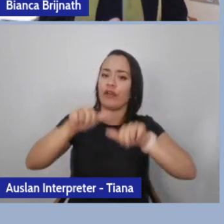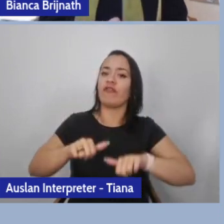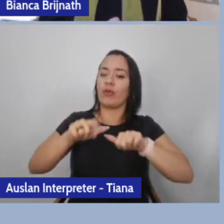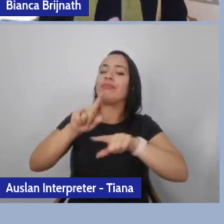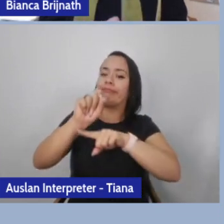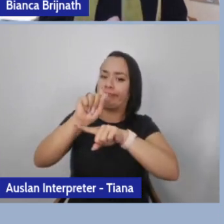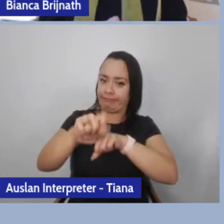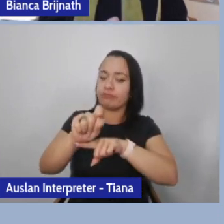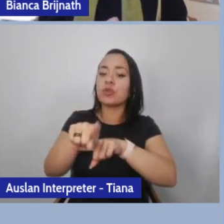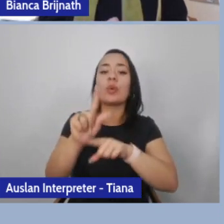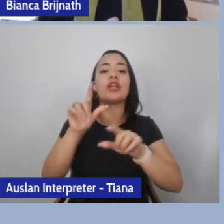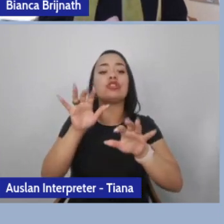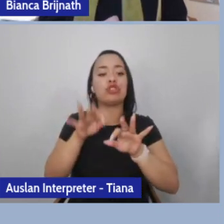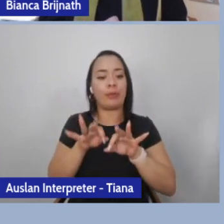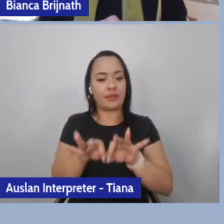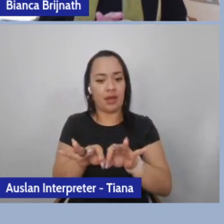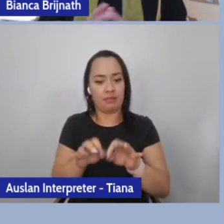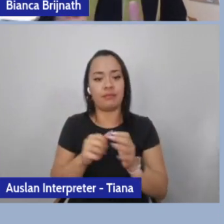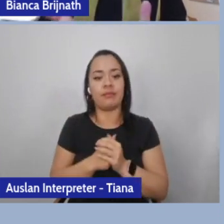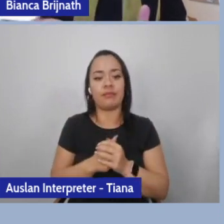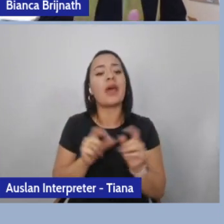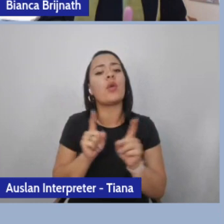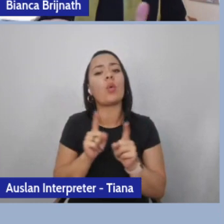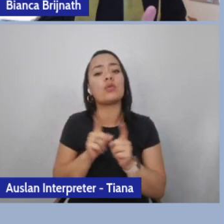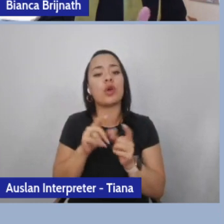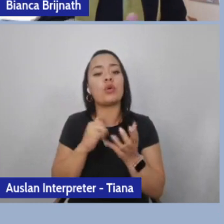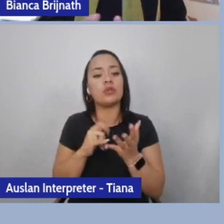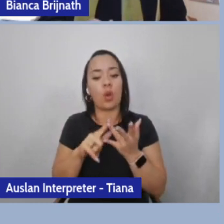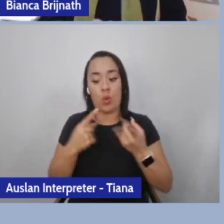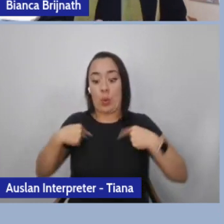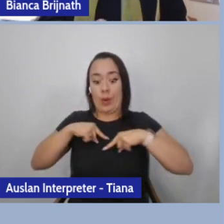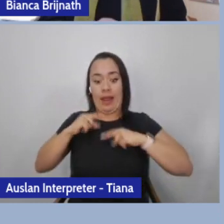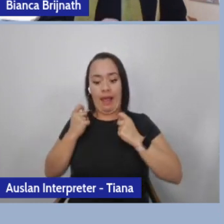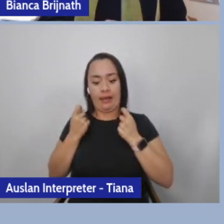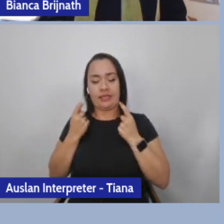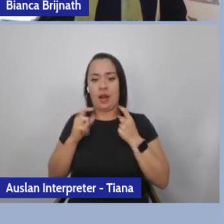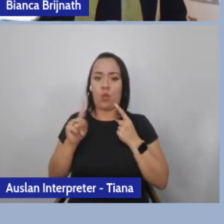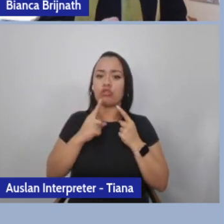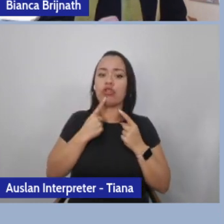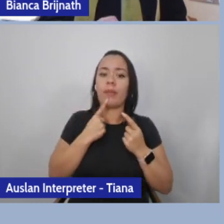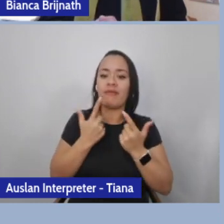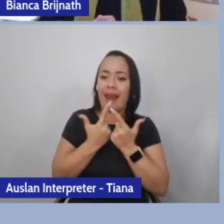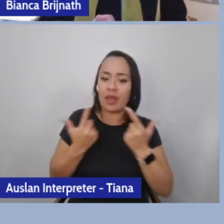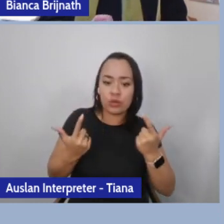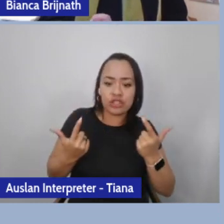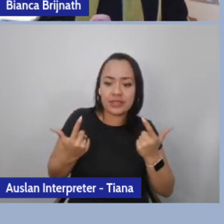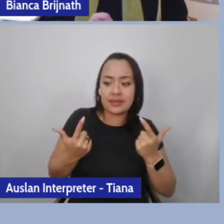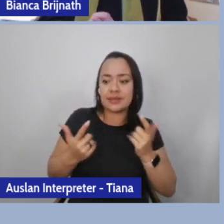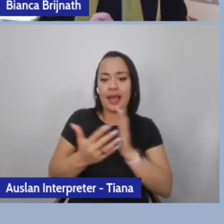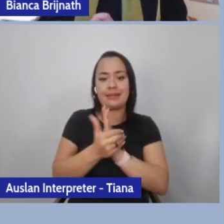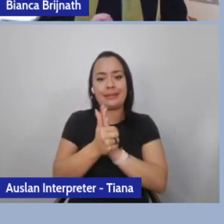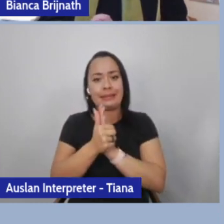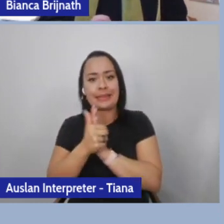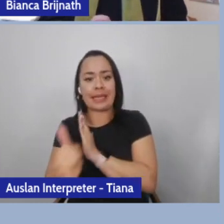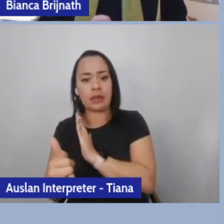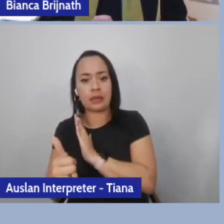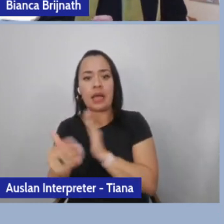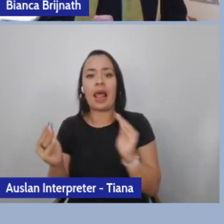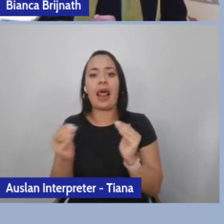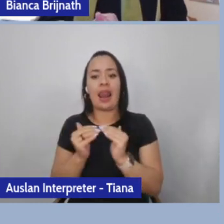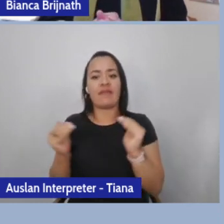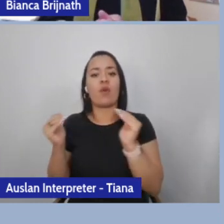so that we have an understanding of what languages and what skill levels that we're catering